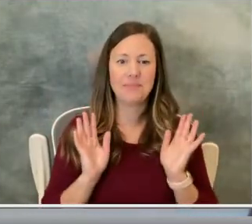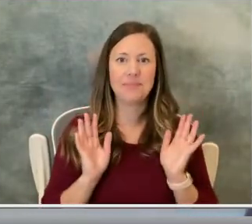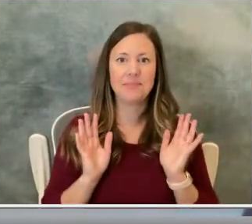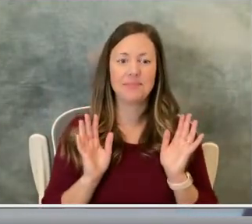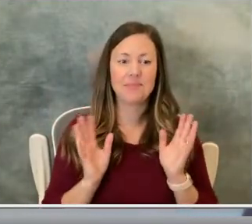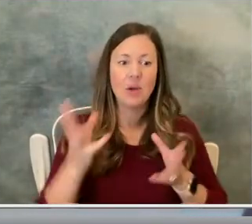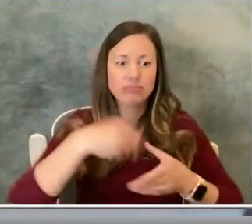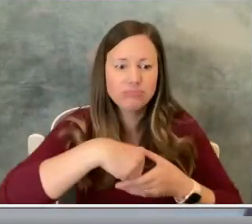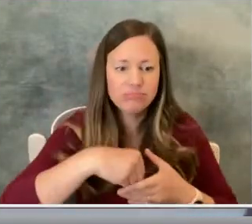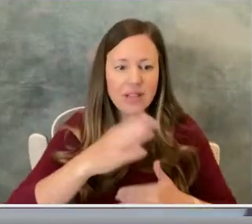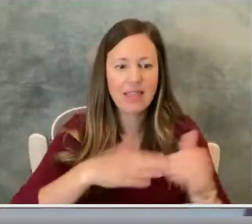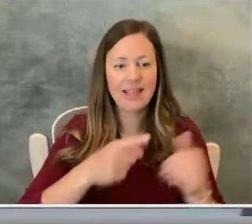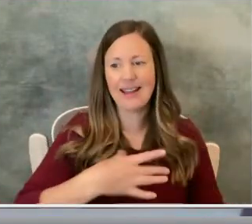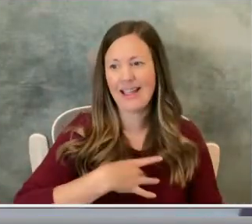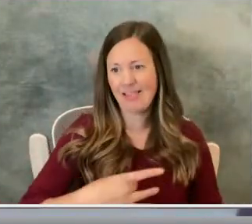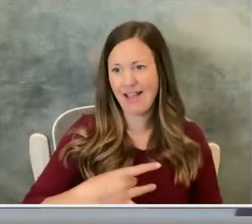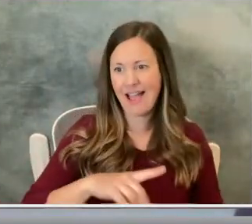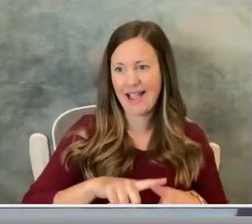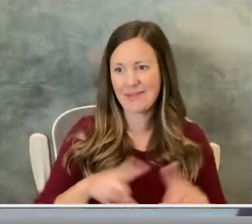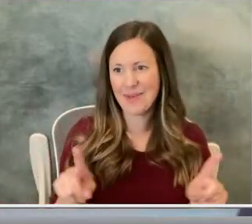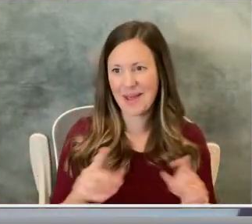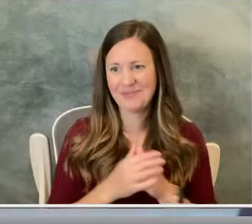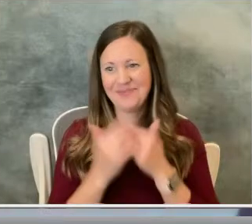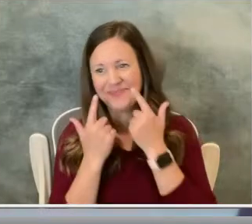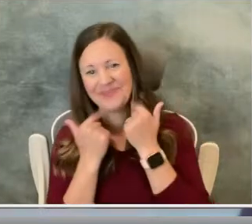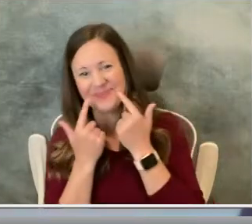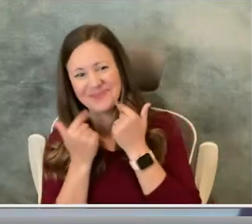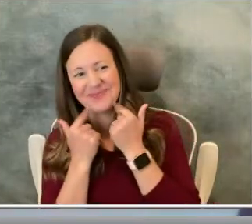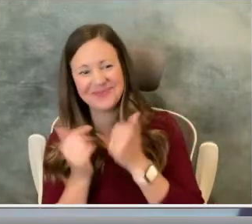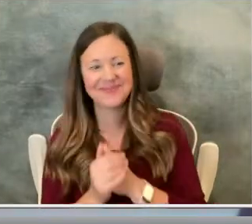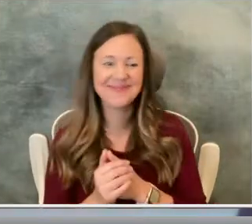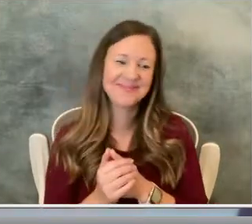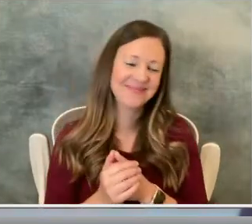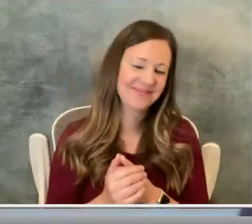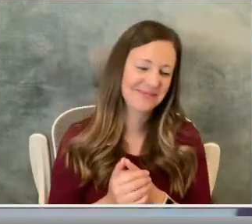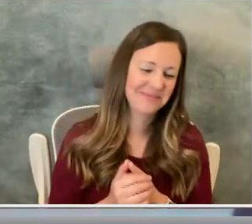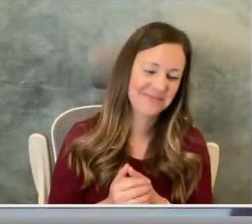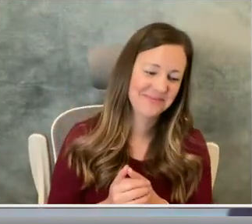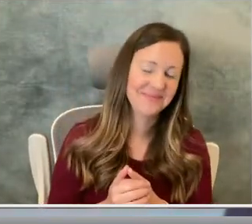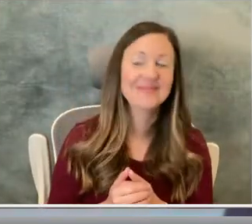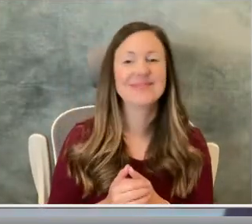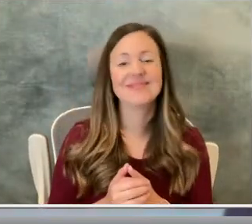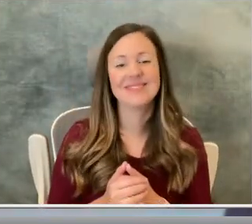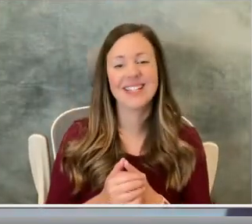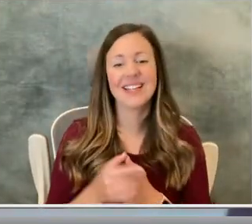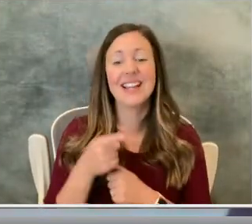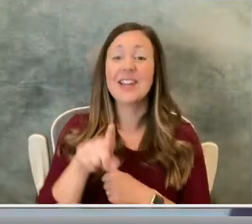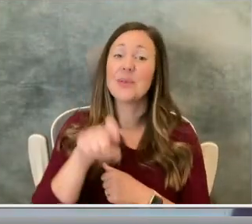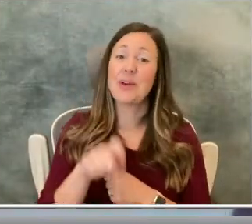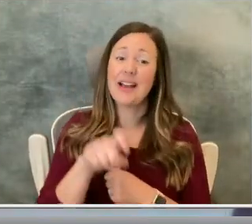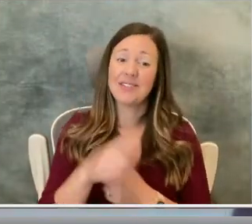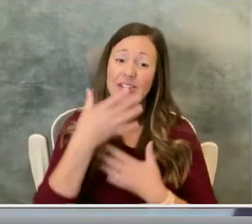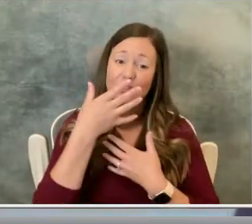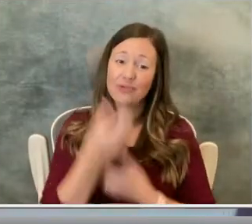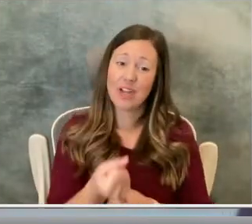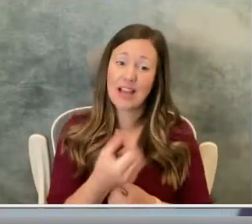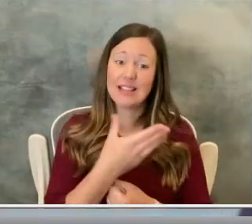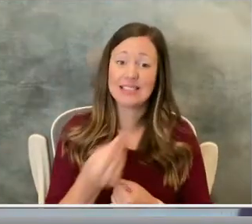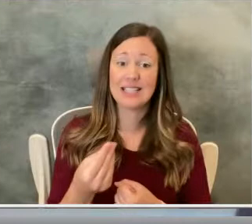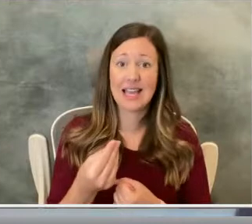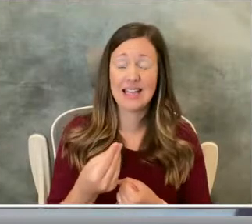like. But you know, okay. you have to trust and have faith